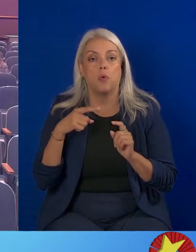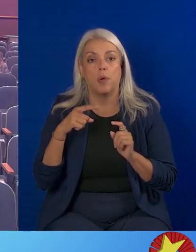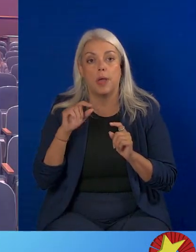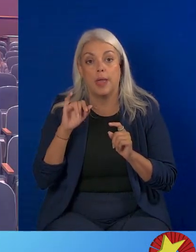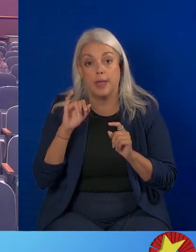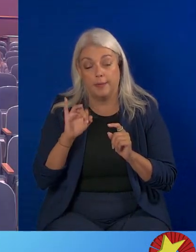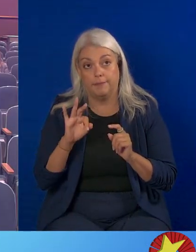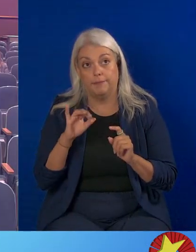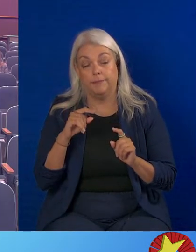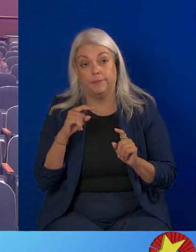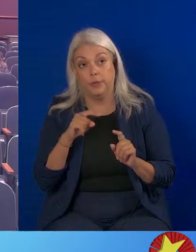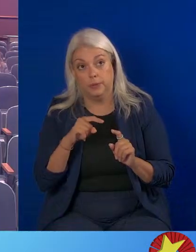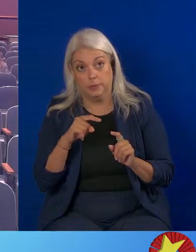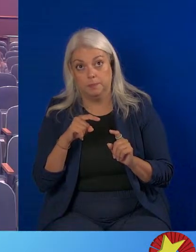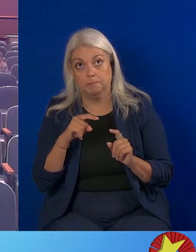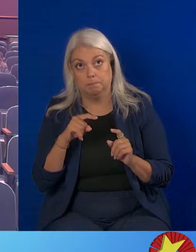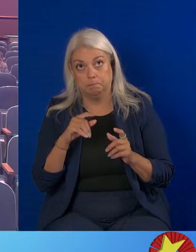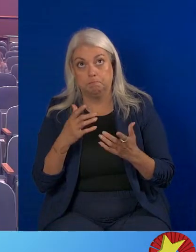it is